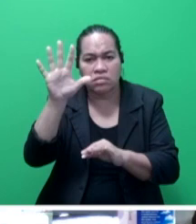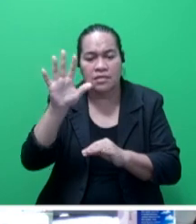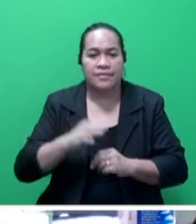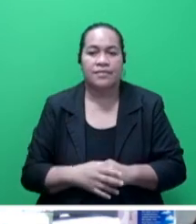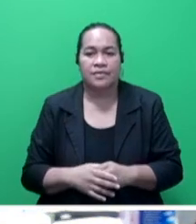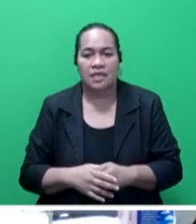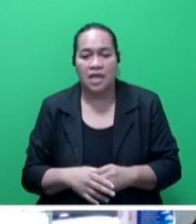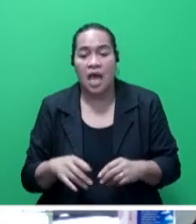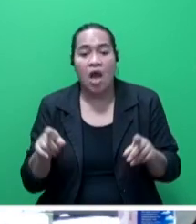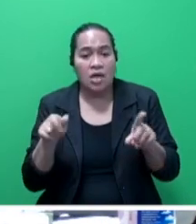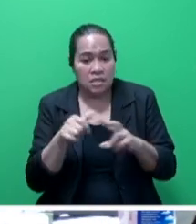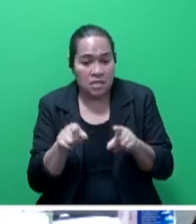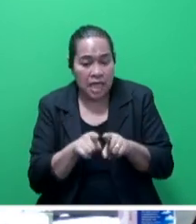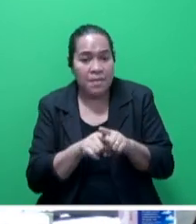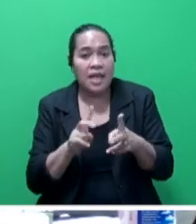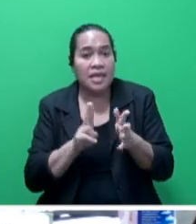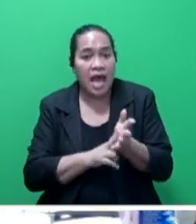In Nandronga, Mr. Speaker, sir,